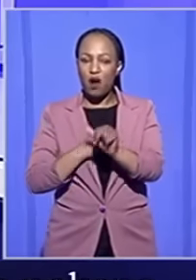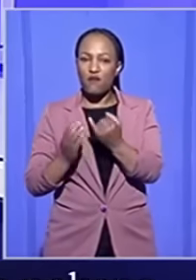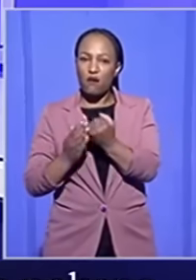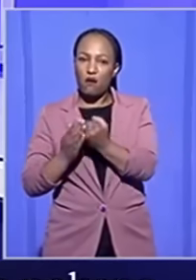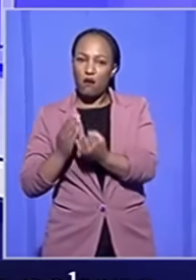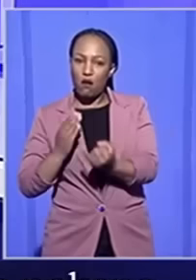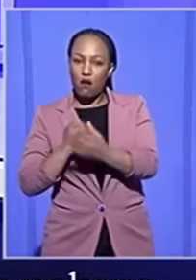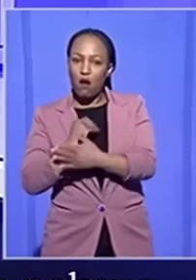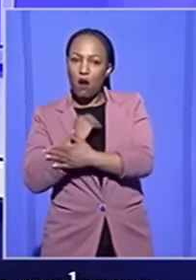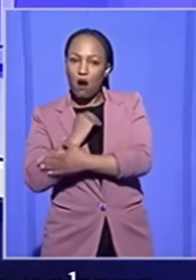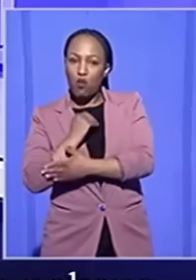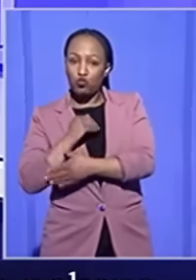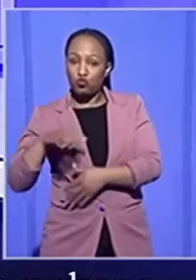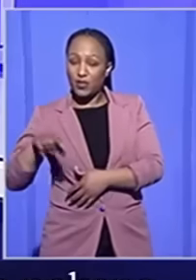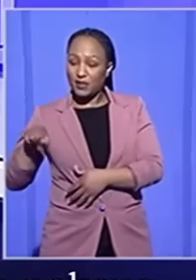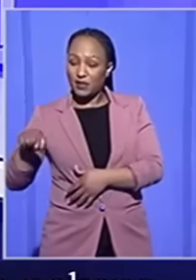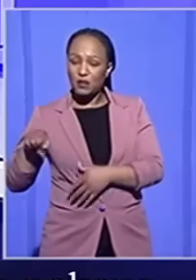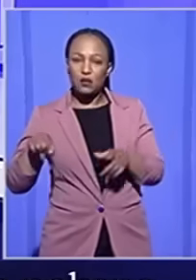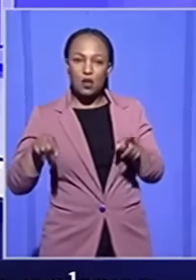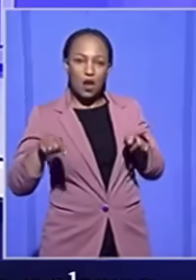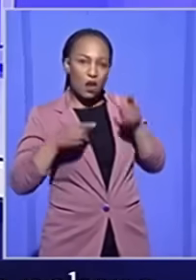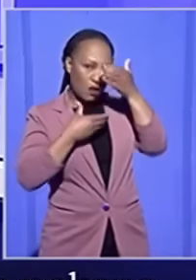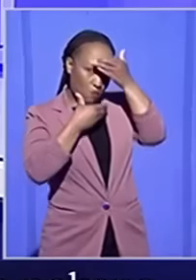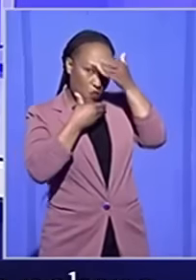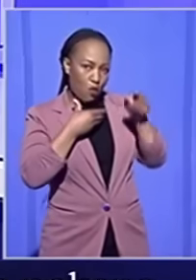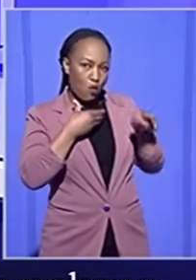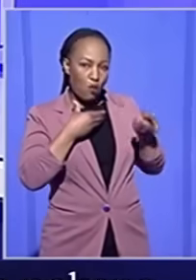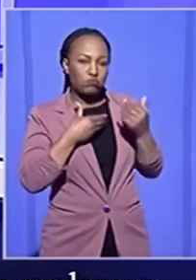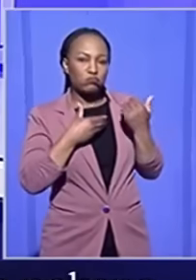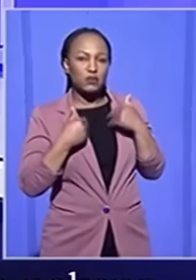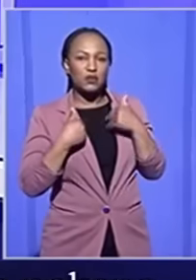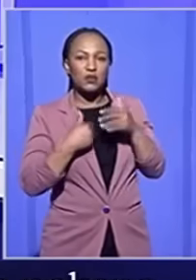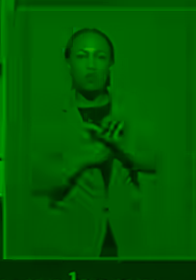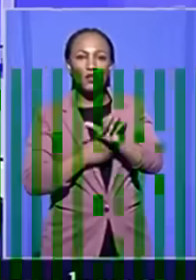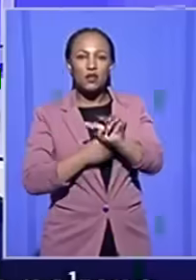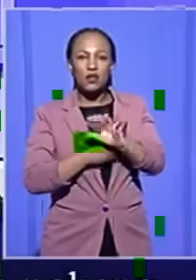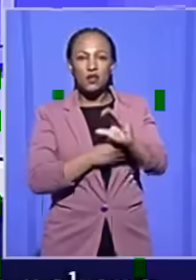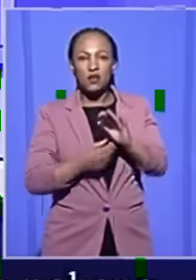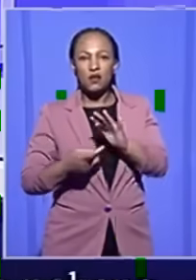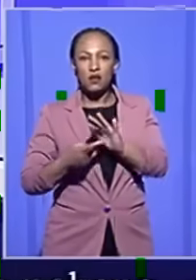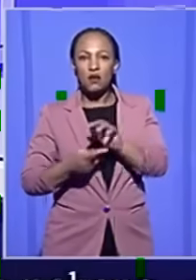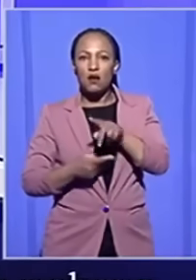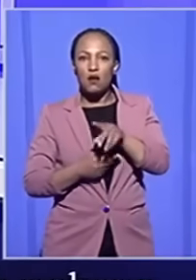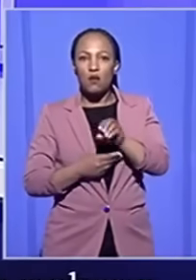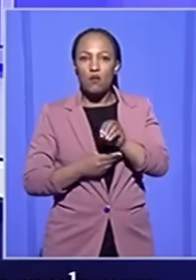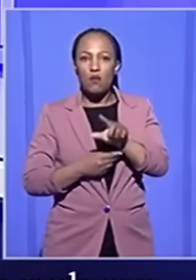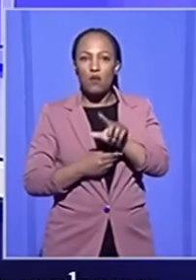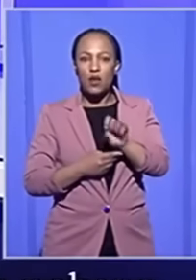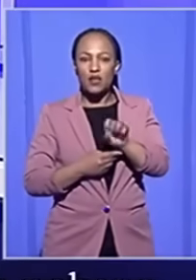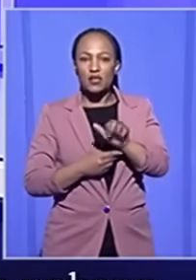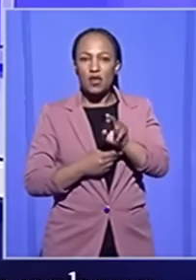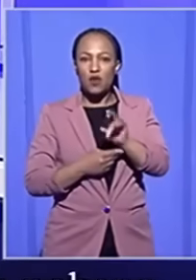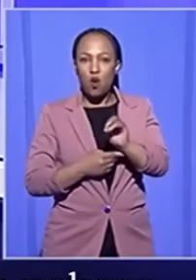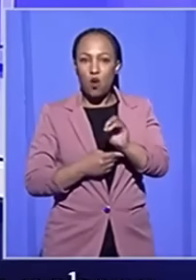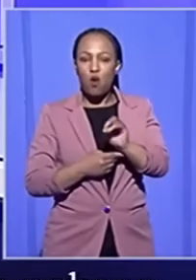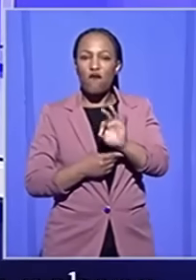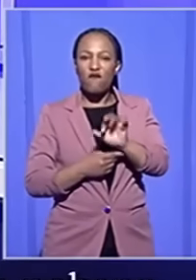bobedi di simolotse mo ntweng kgatlhanong le apartheid fa ANC le Polisario Front di ne di emana